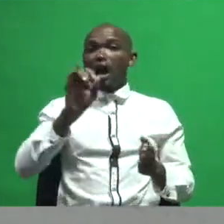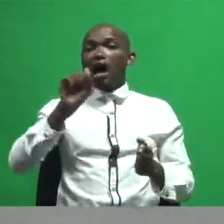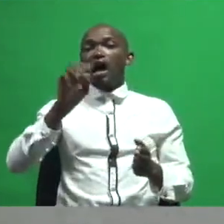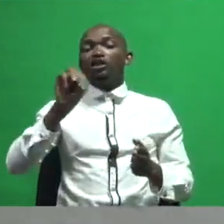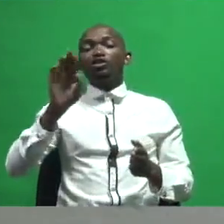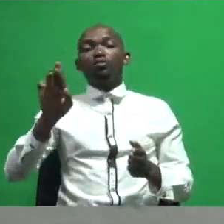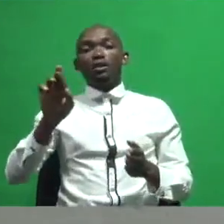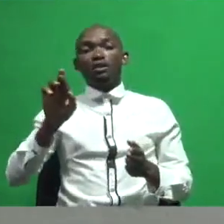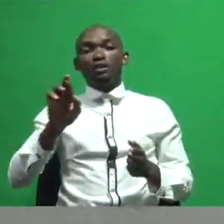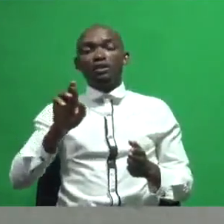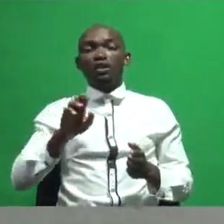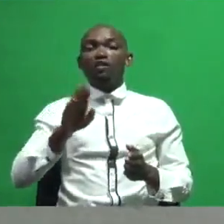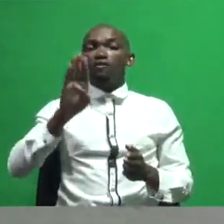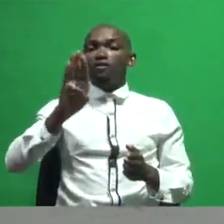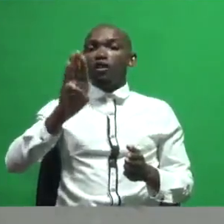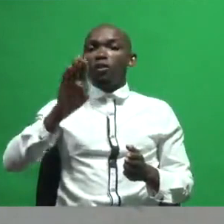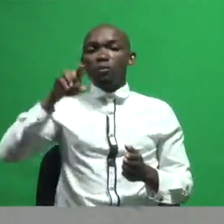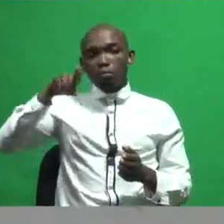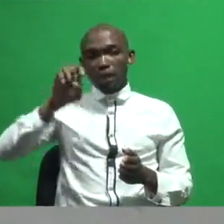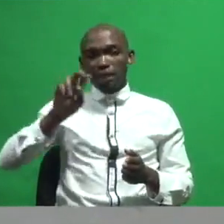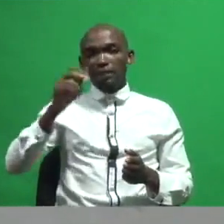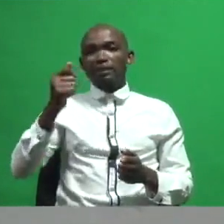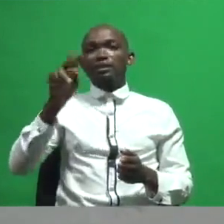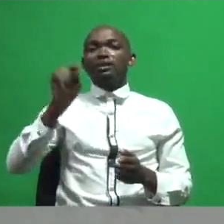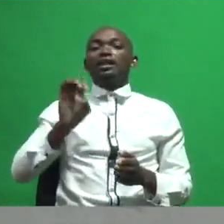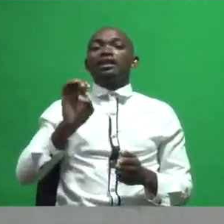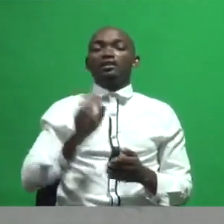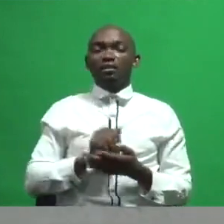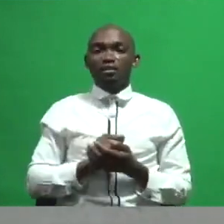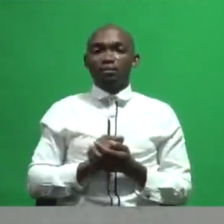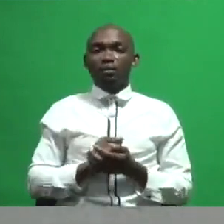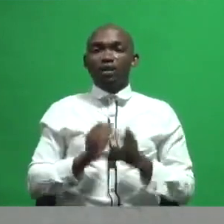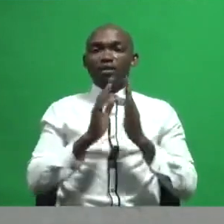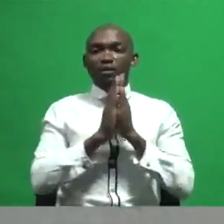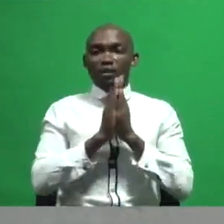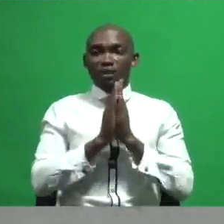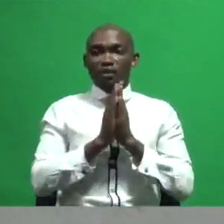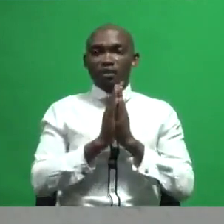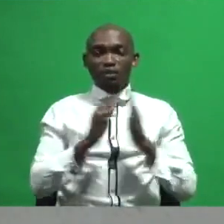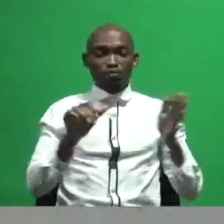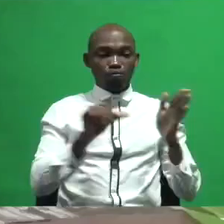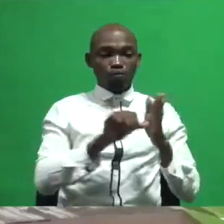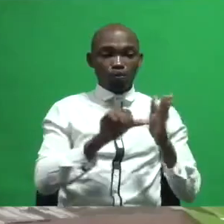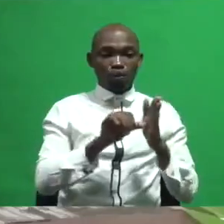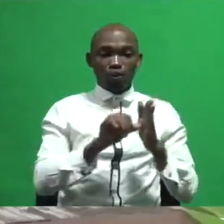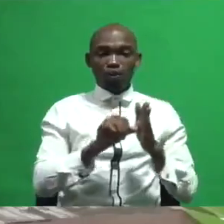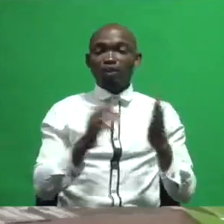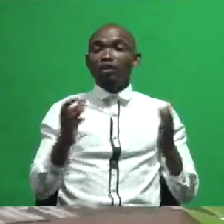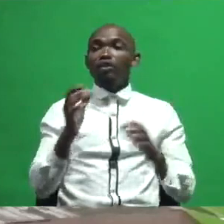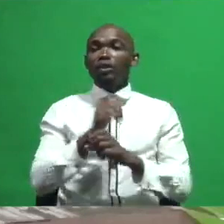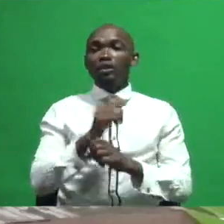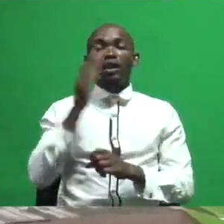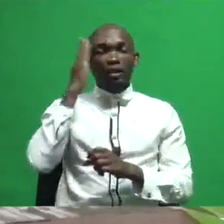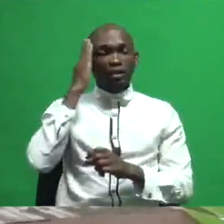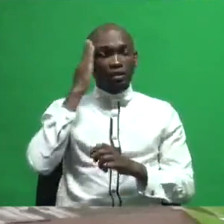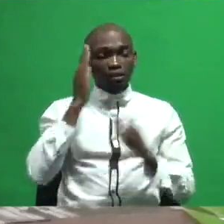the isomers for what? For pentane. So thank you very much, my dear students.